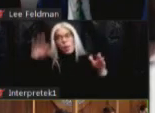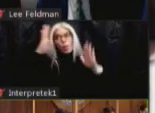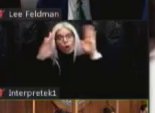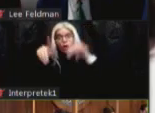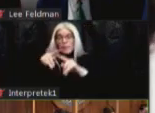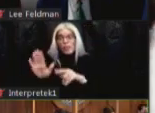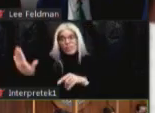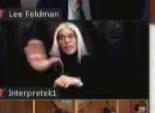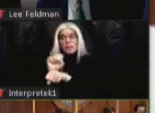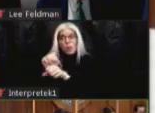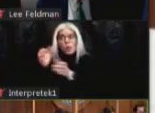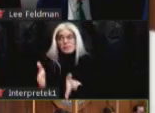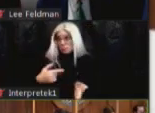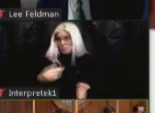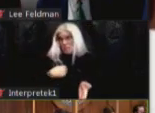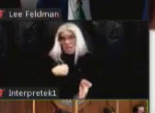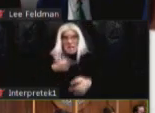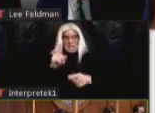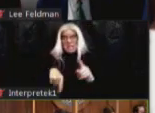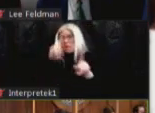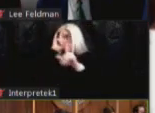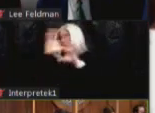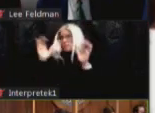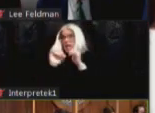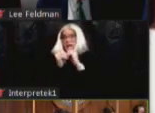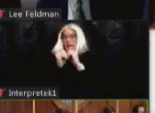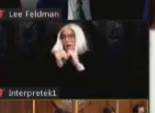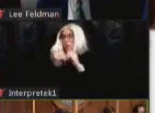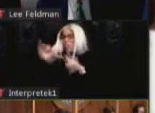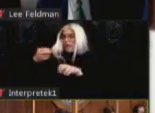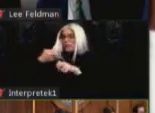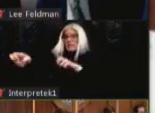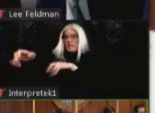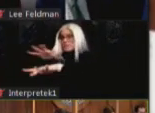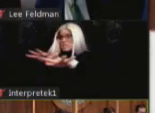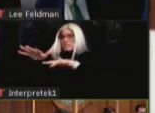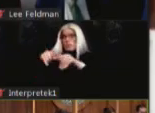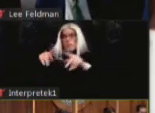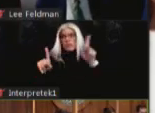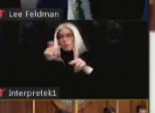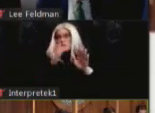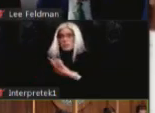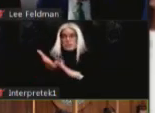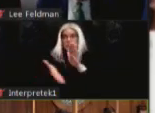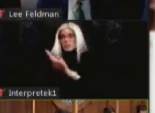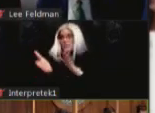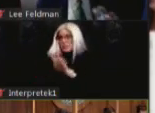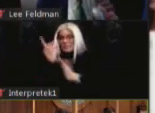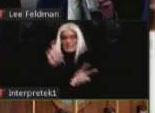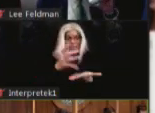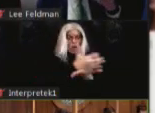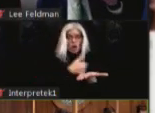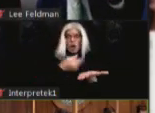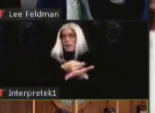I can't imagine how hard it must be for people who are just trying to make a living and pay their bills, and